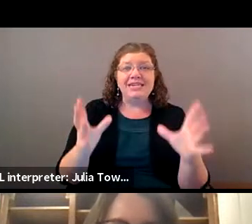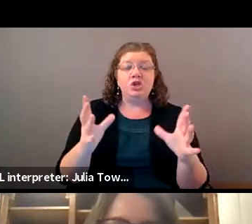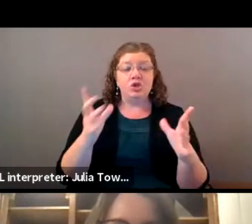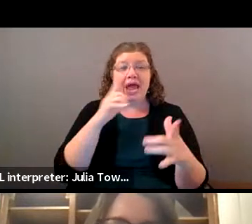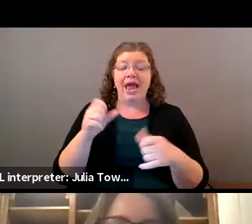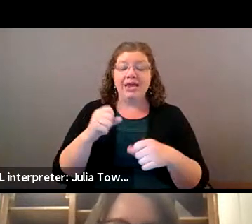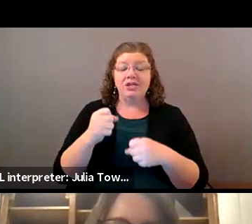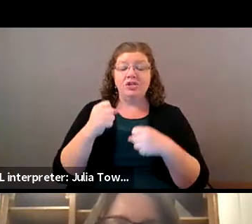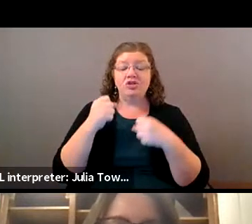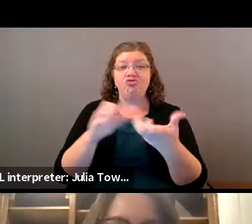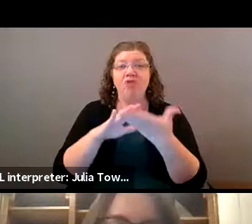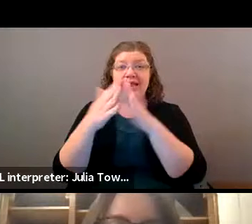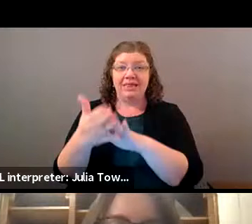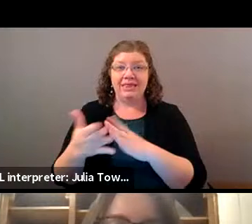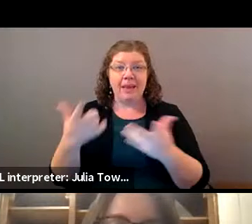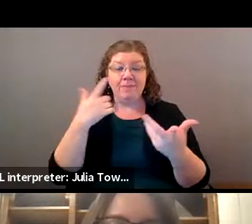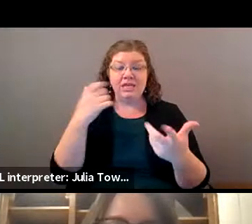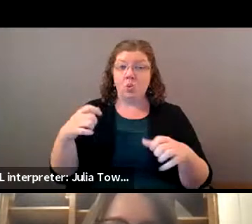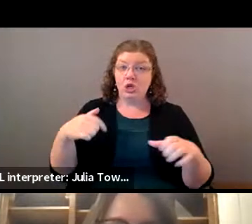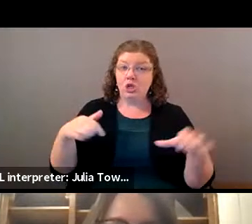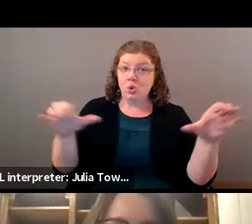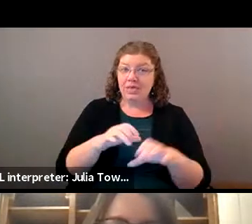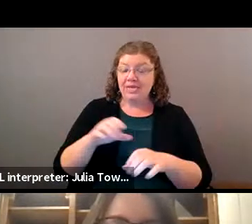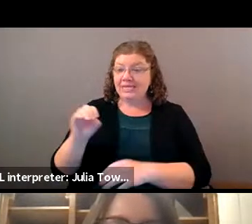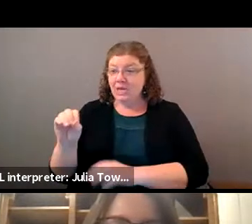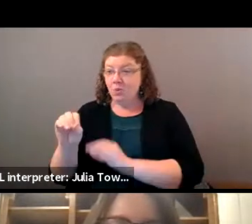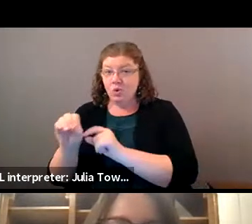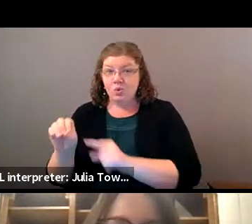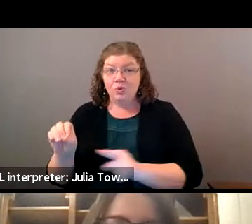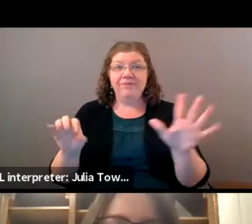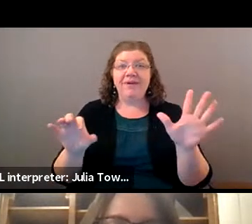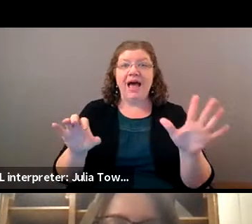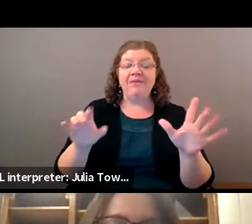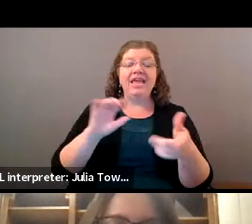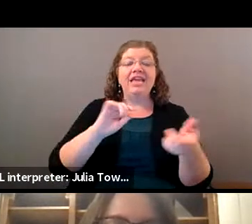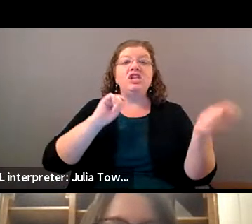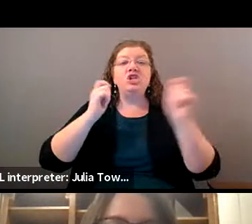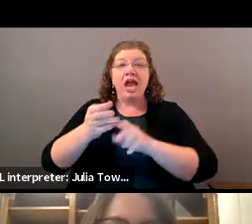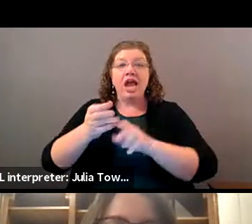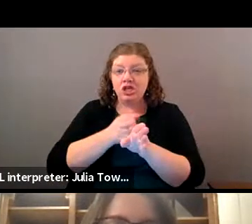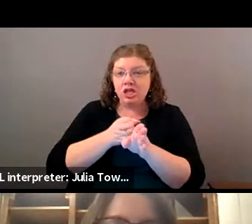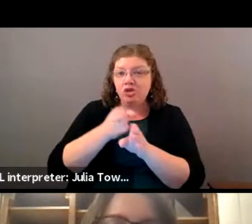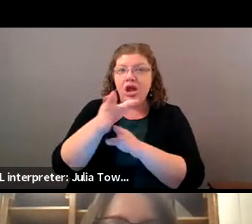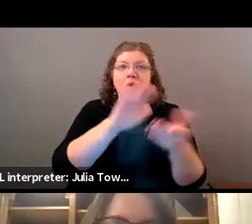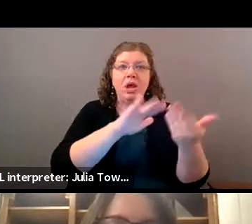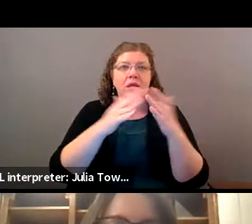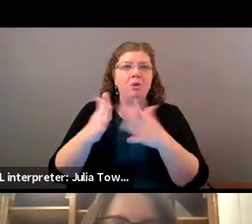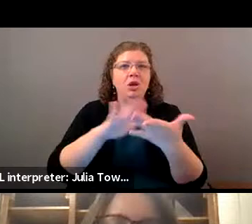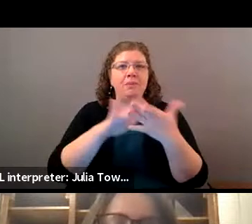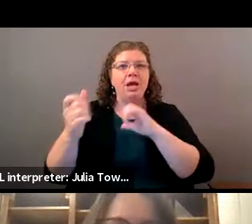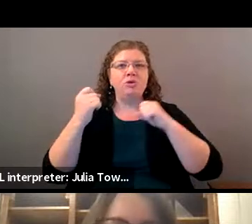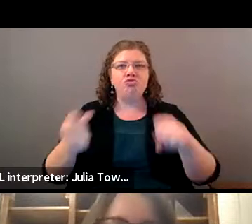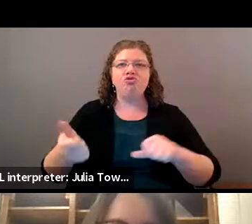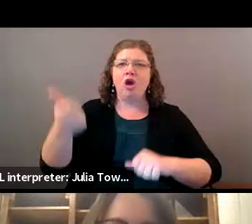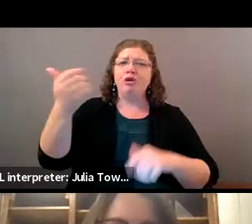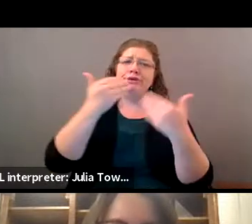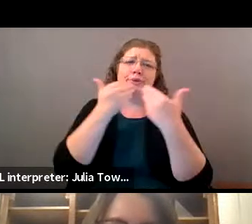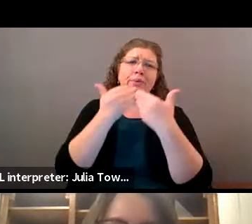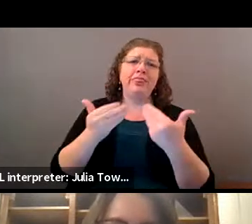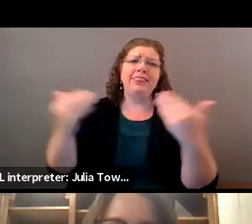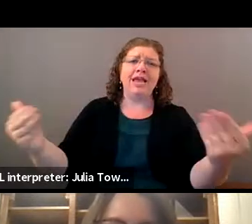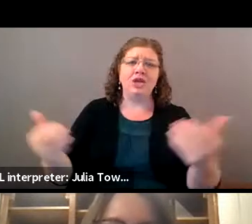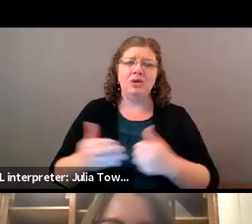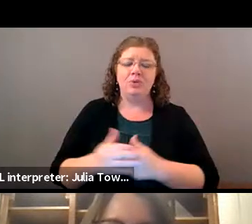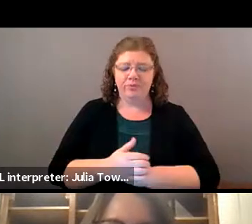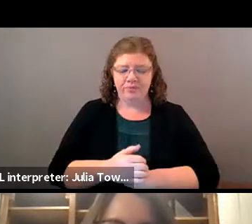into what they know. Because when we do this 0 to 5, it changes the trajectory of a community. It makes it stronger. So thank you. Great.